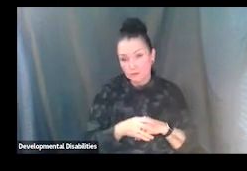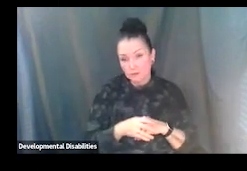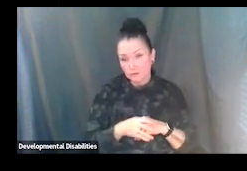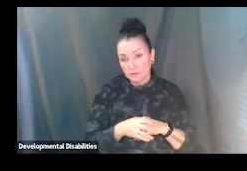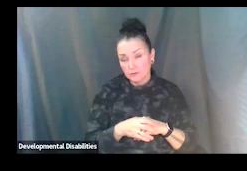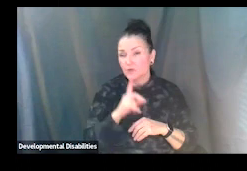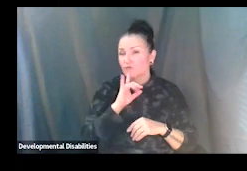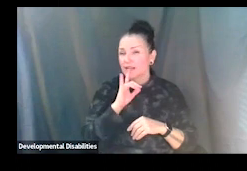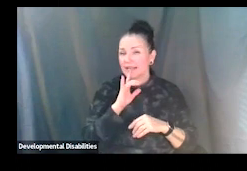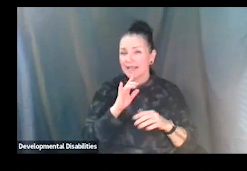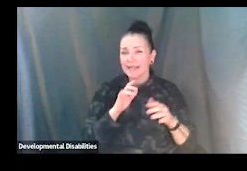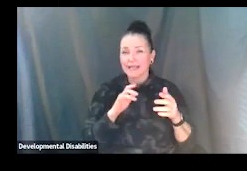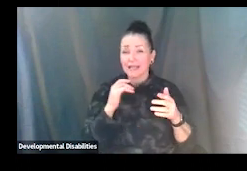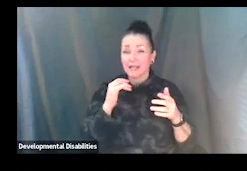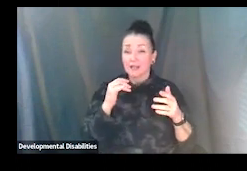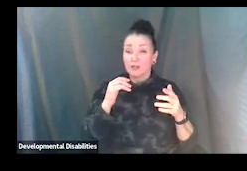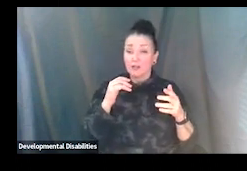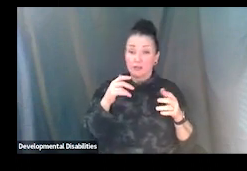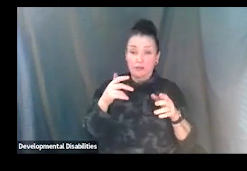the connections between